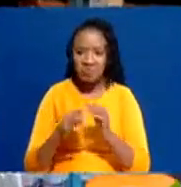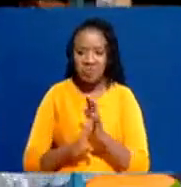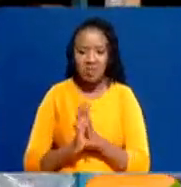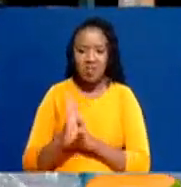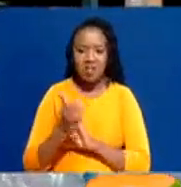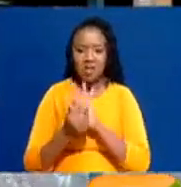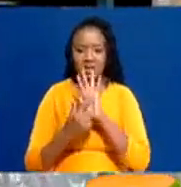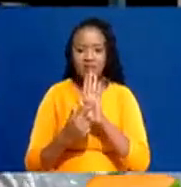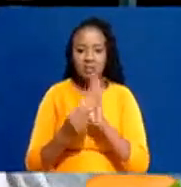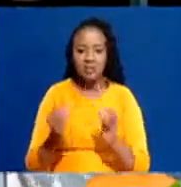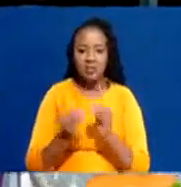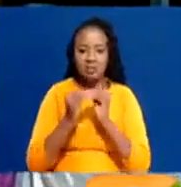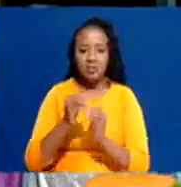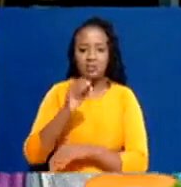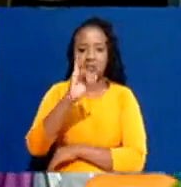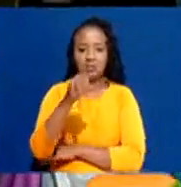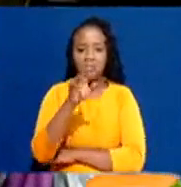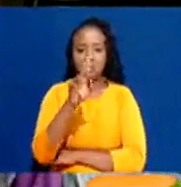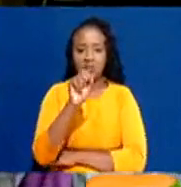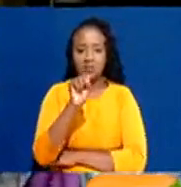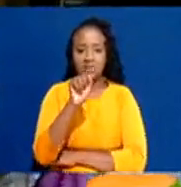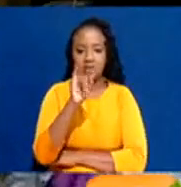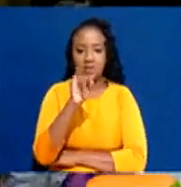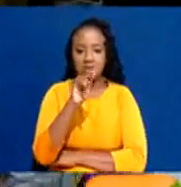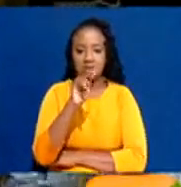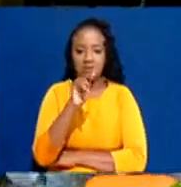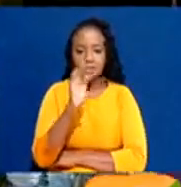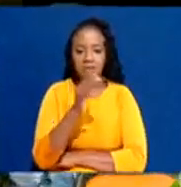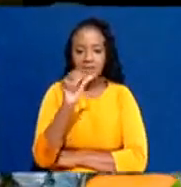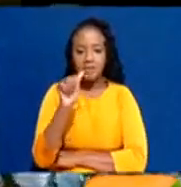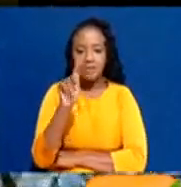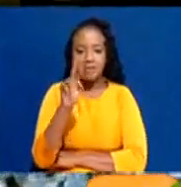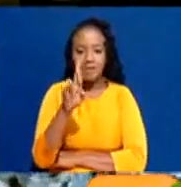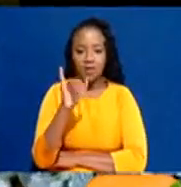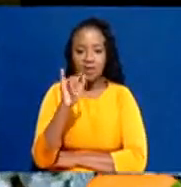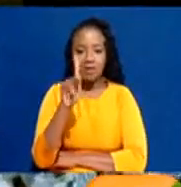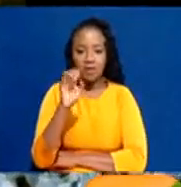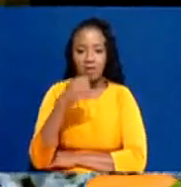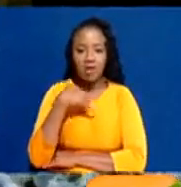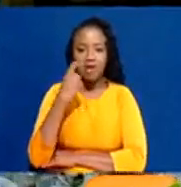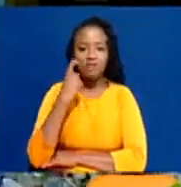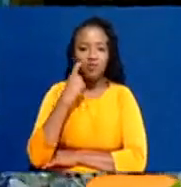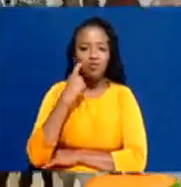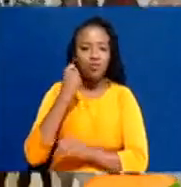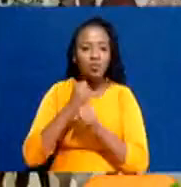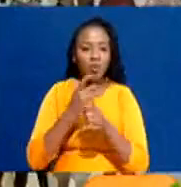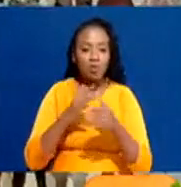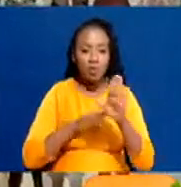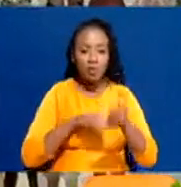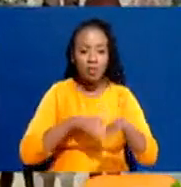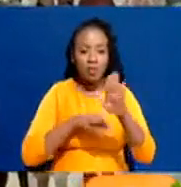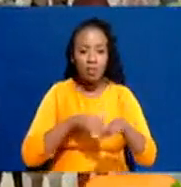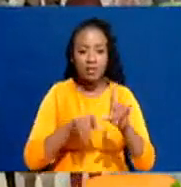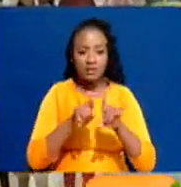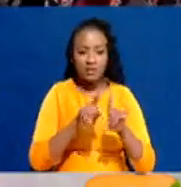When we catch up with Justin Arike, he is busy at work in his shop. He runs a well-stocked tailoring shop as well as a training school